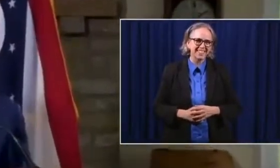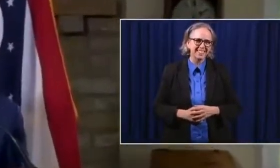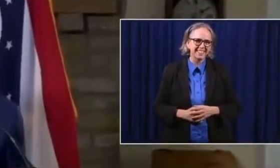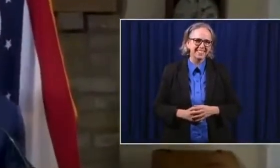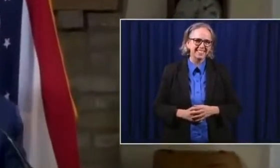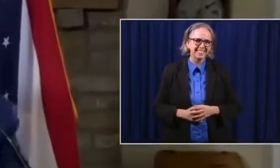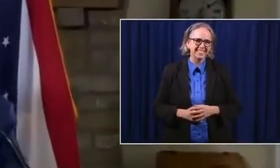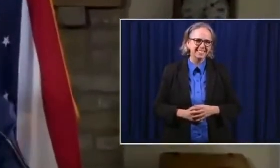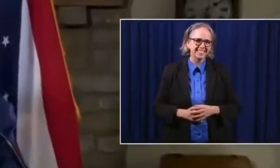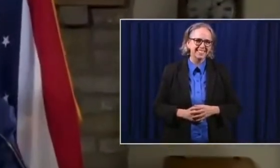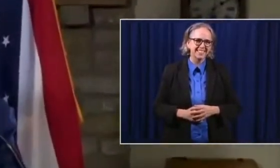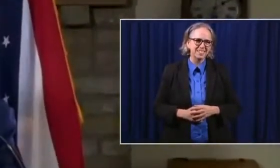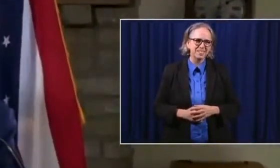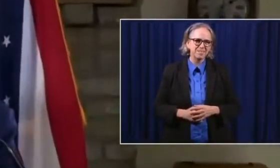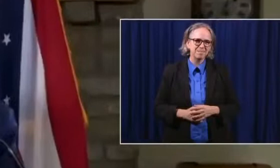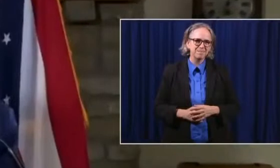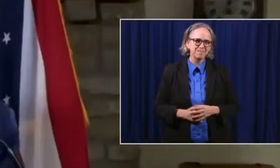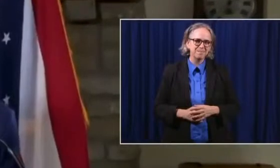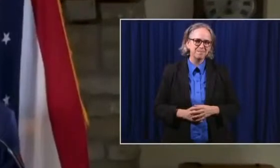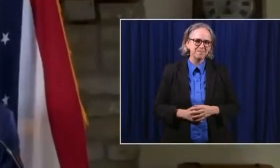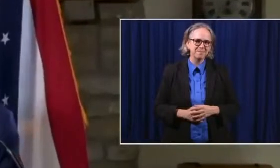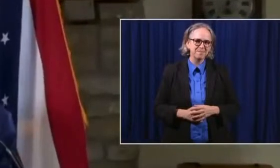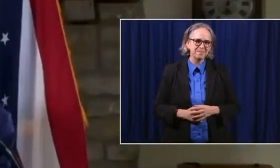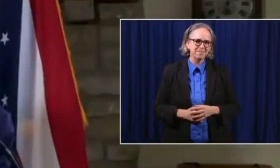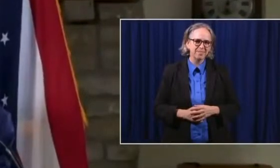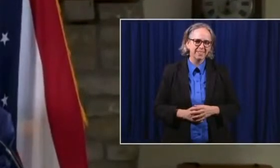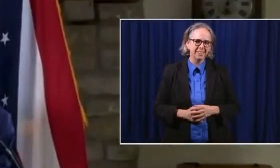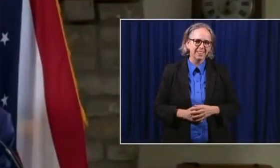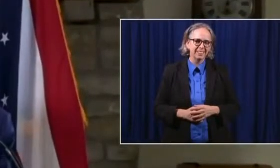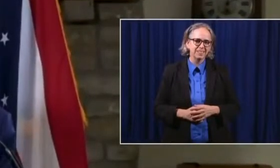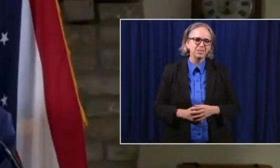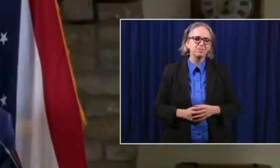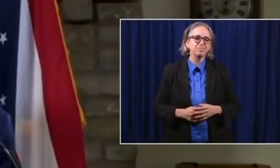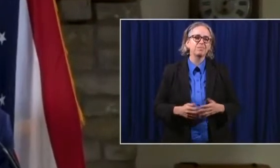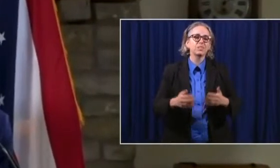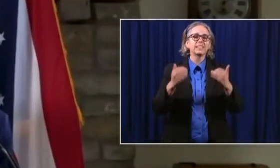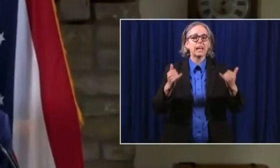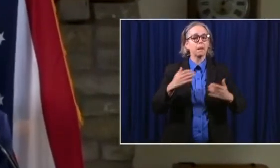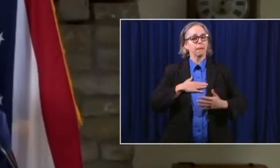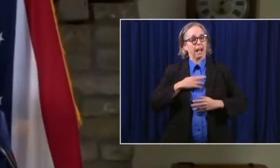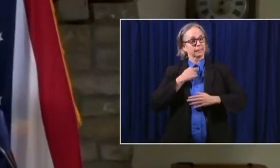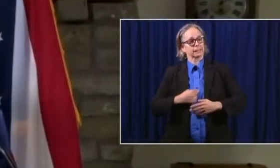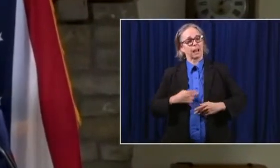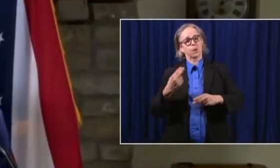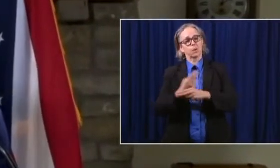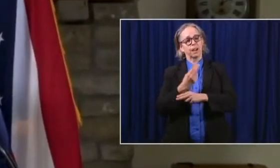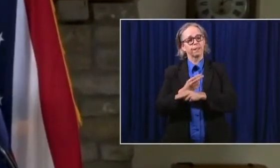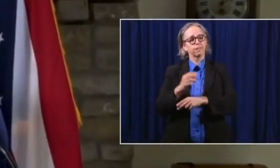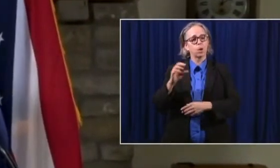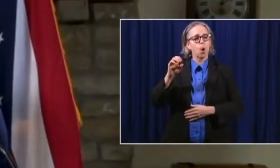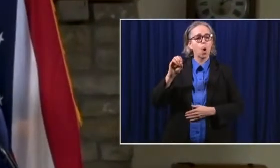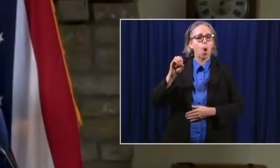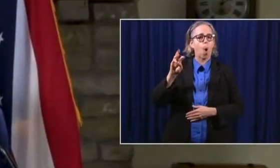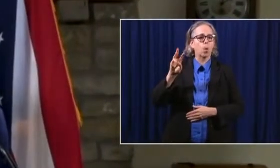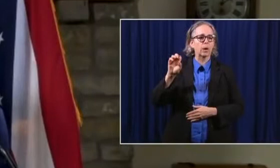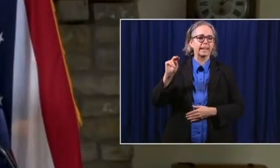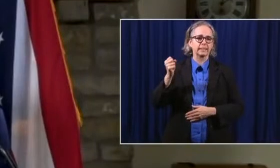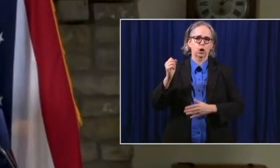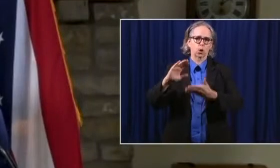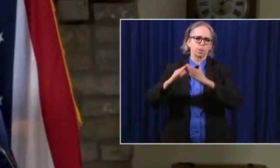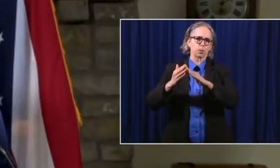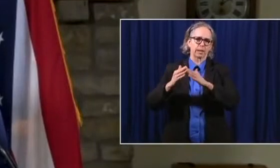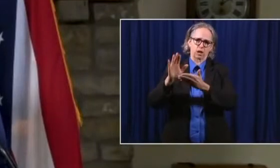I'm wearing today red tie I have on is Owens Community College. They have campuses